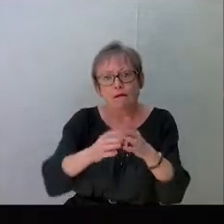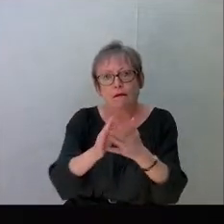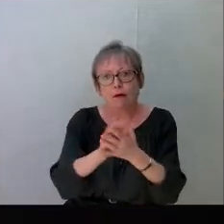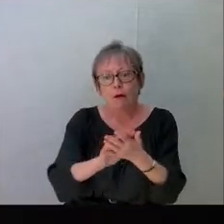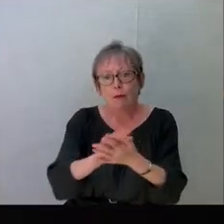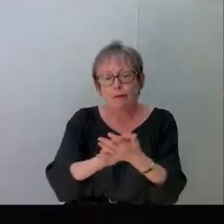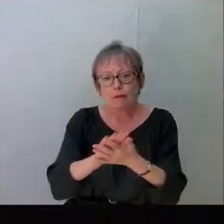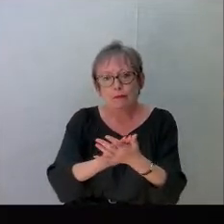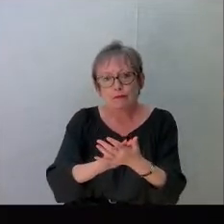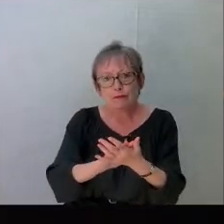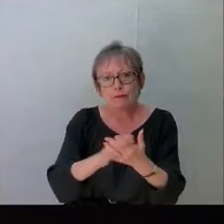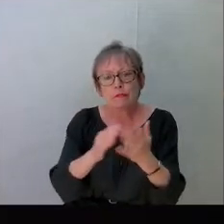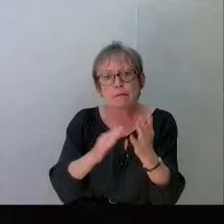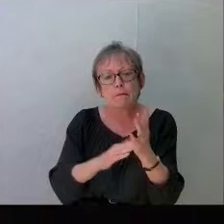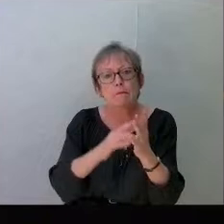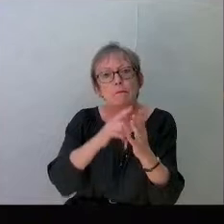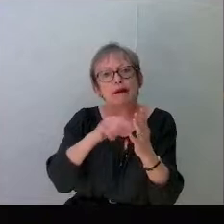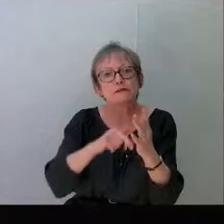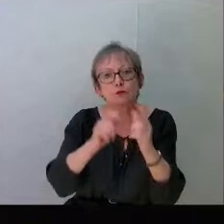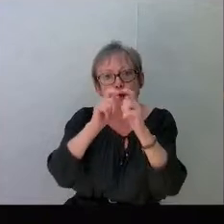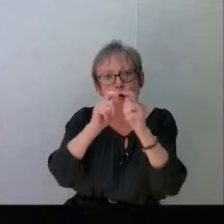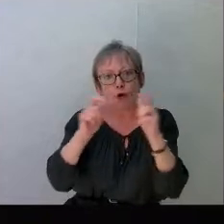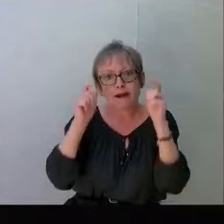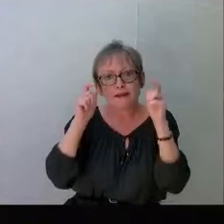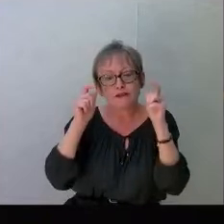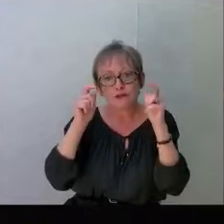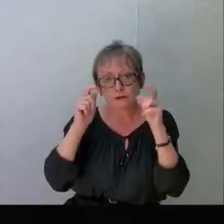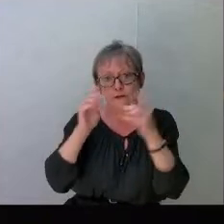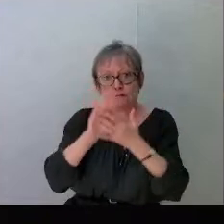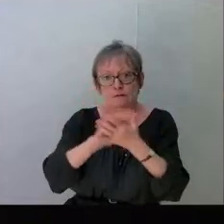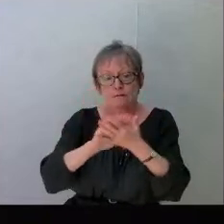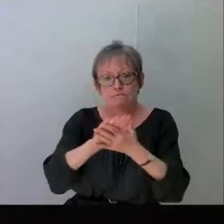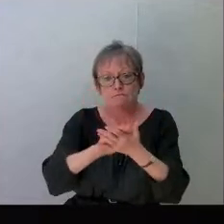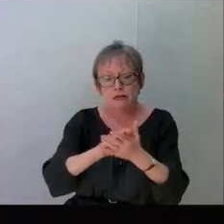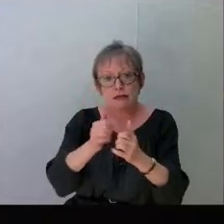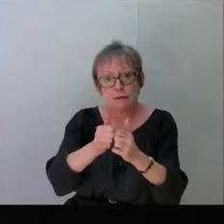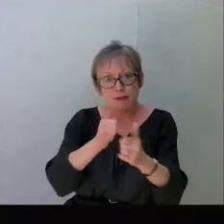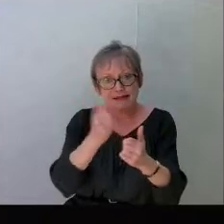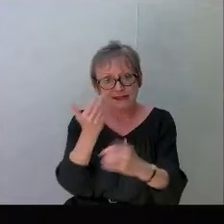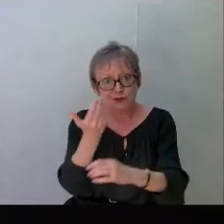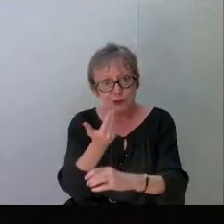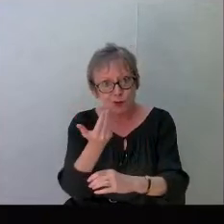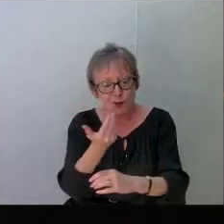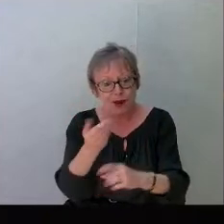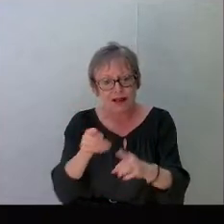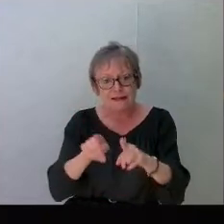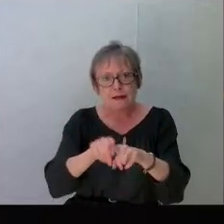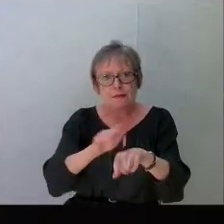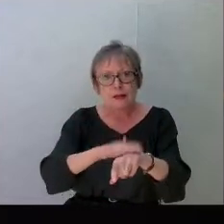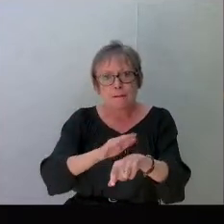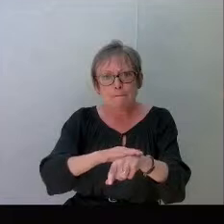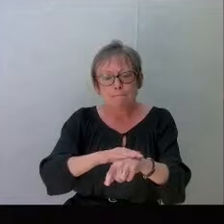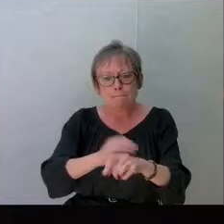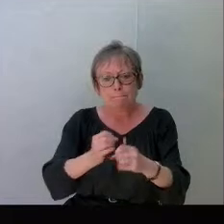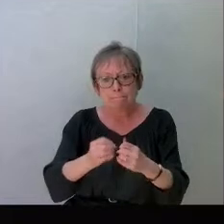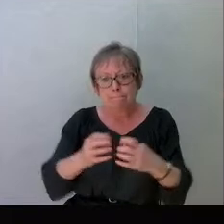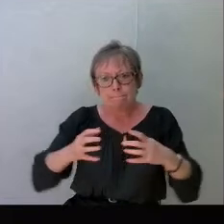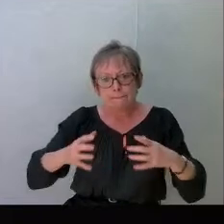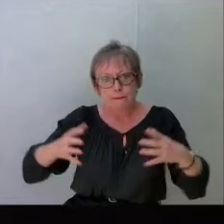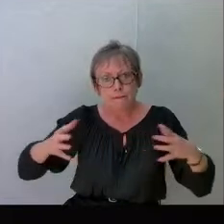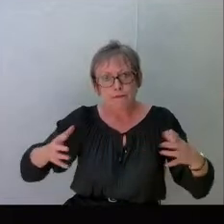Al Maktoum College. Relationships that don't just enrich our business school, but also our broader university in our city.